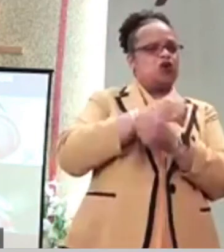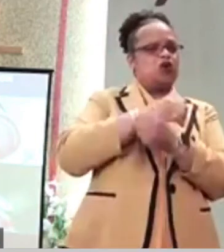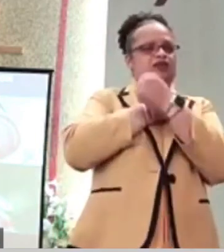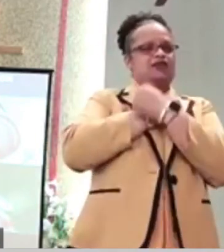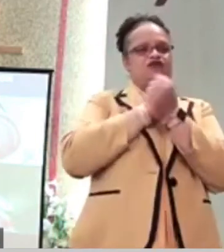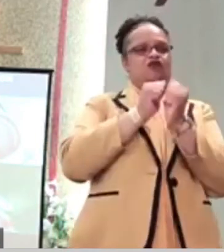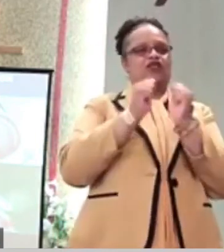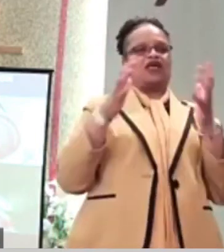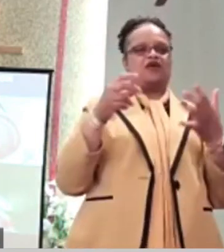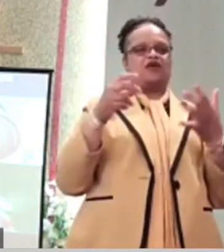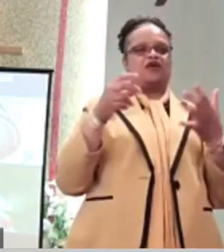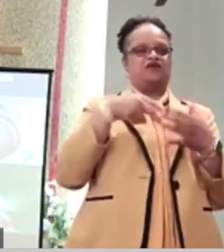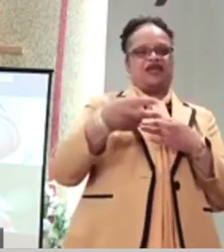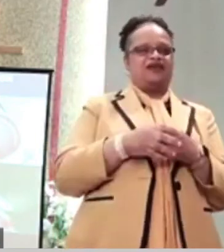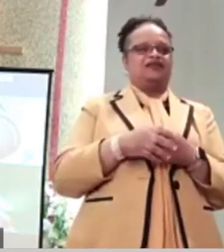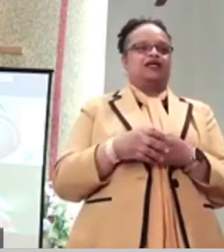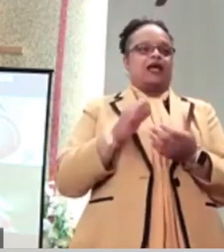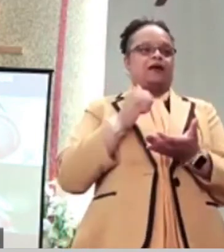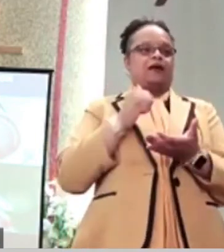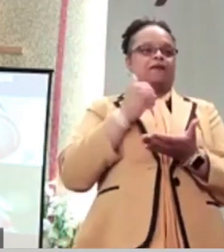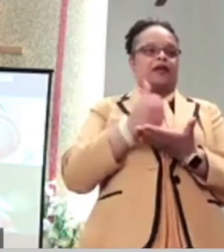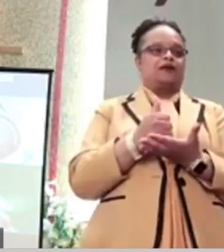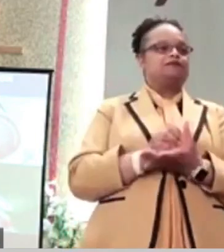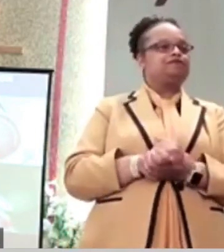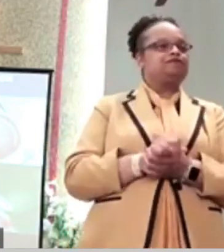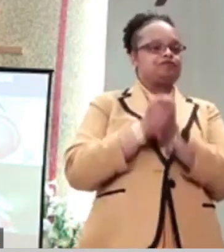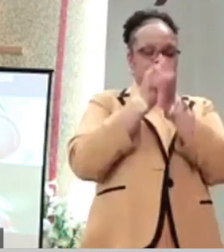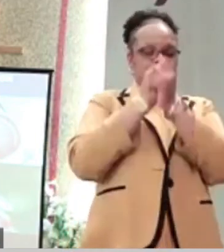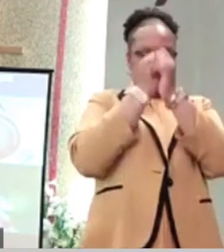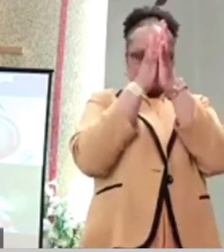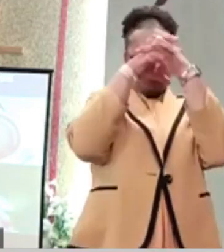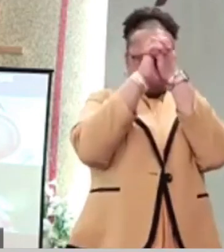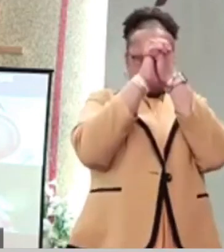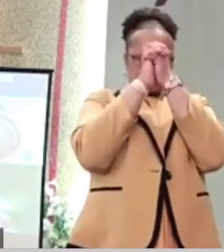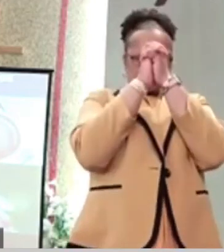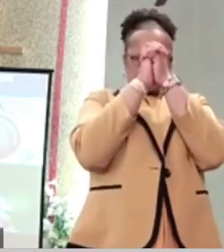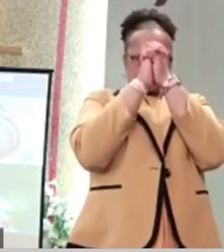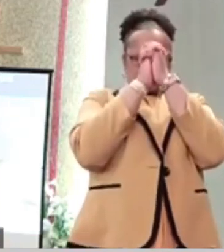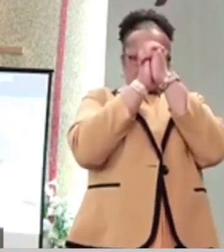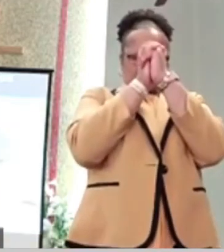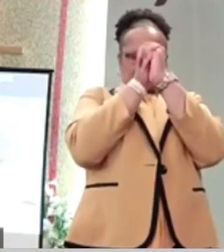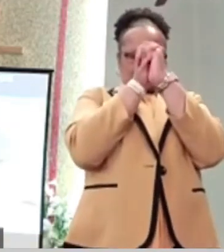love provided in Christ. Amen? Amen. Let's have a prayer.